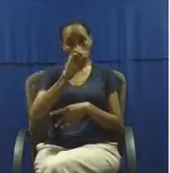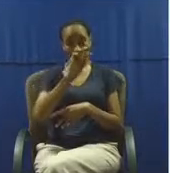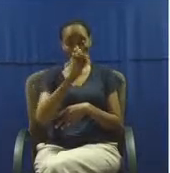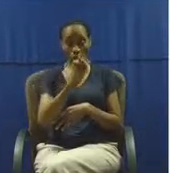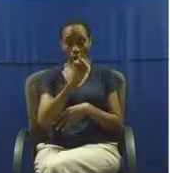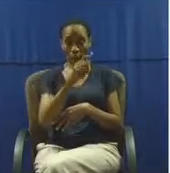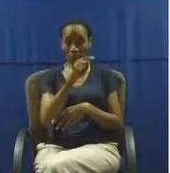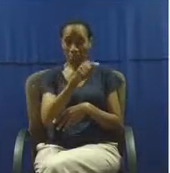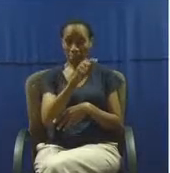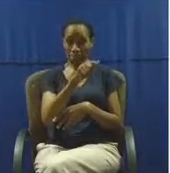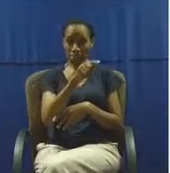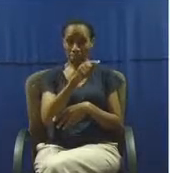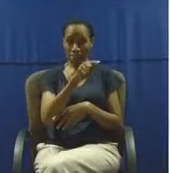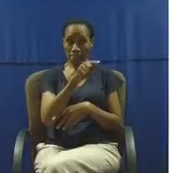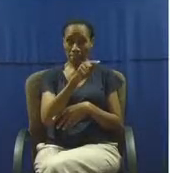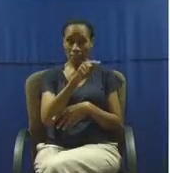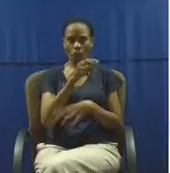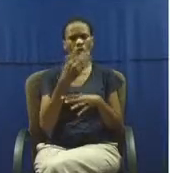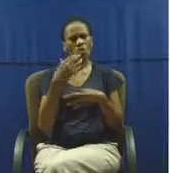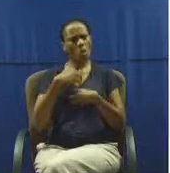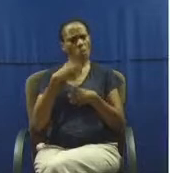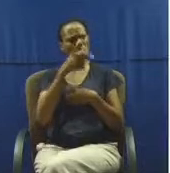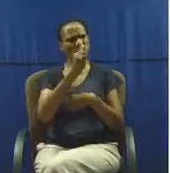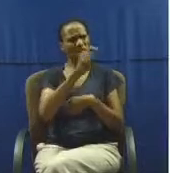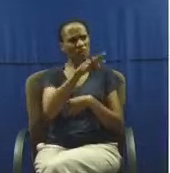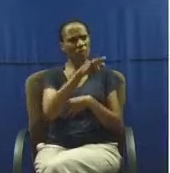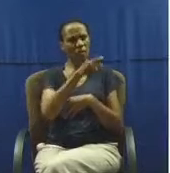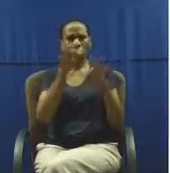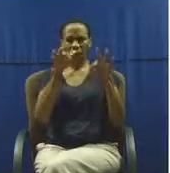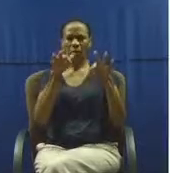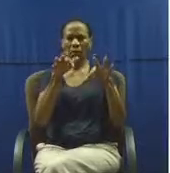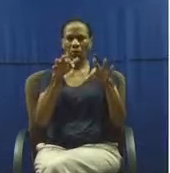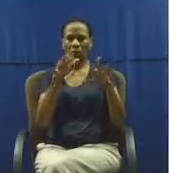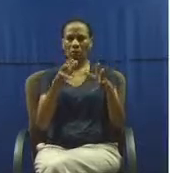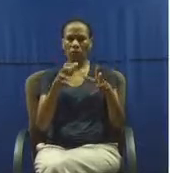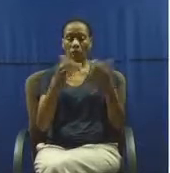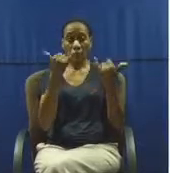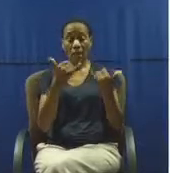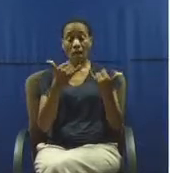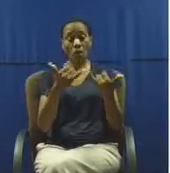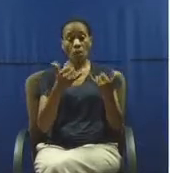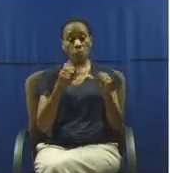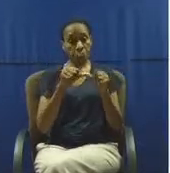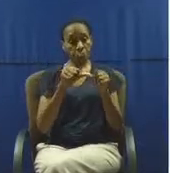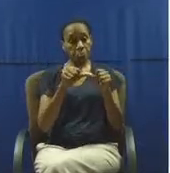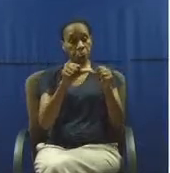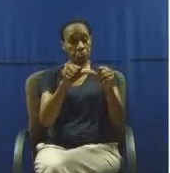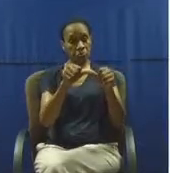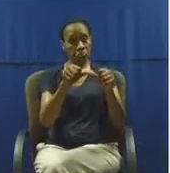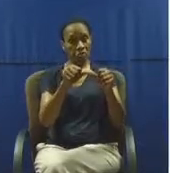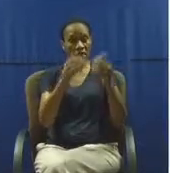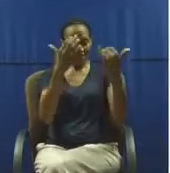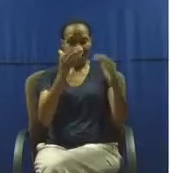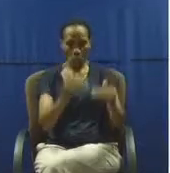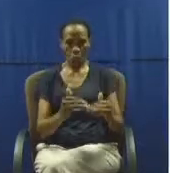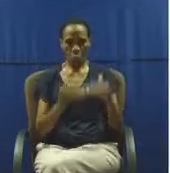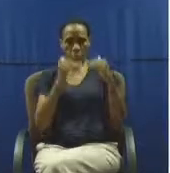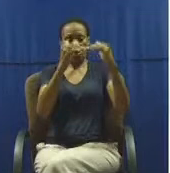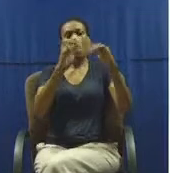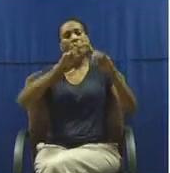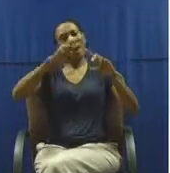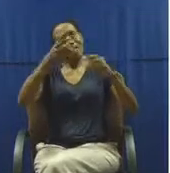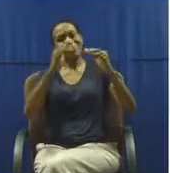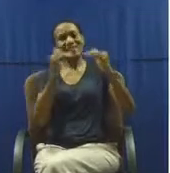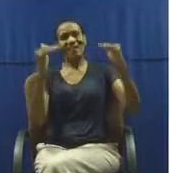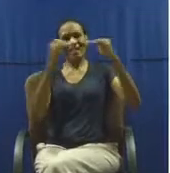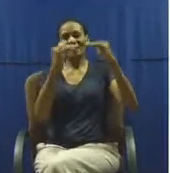having been a publicly owned entity, having now been listed, has been catapulted to another level